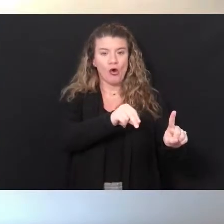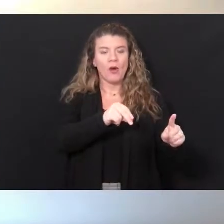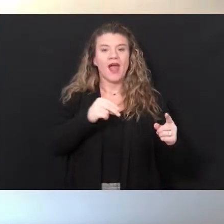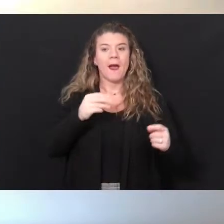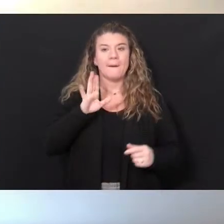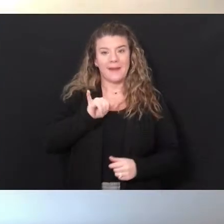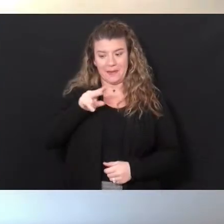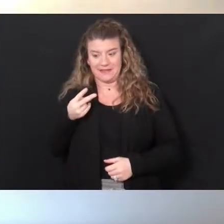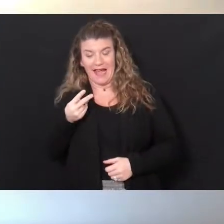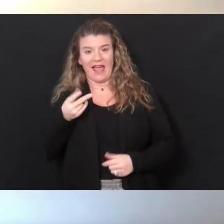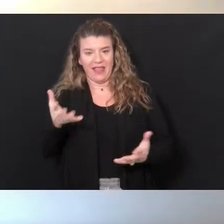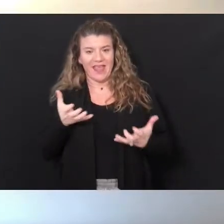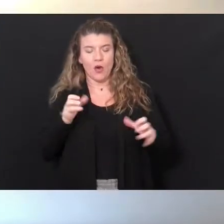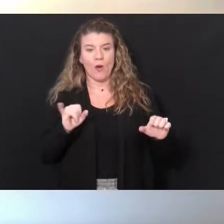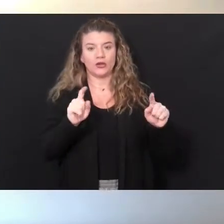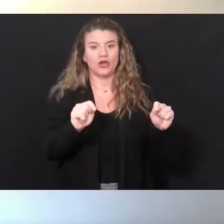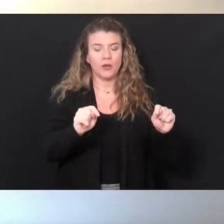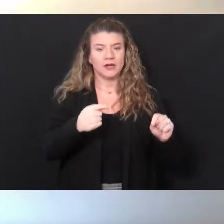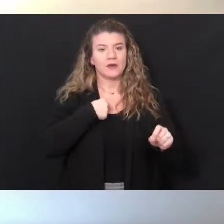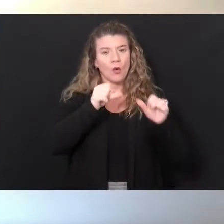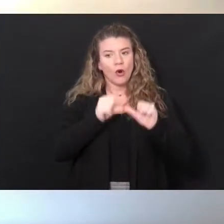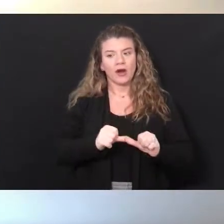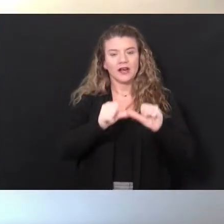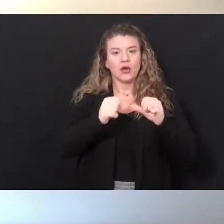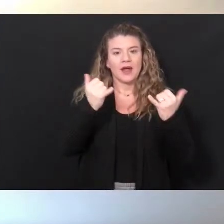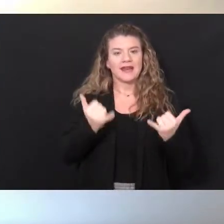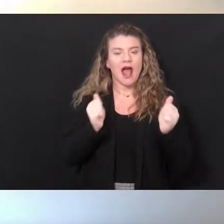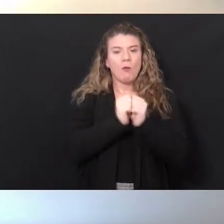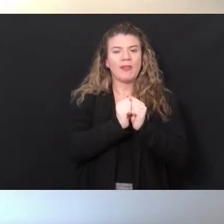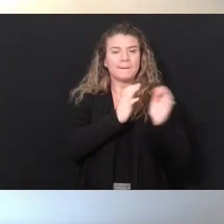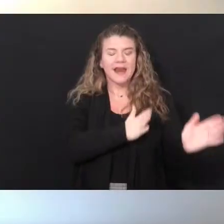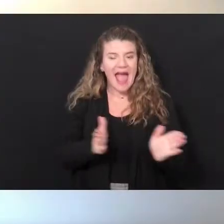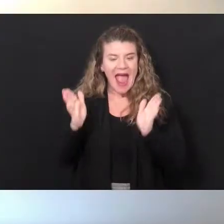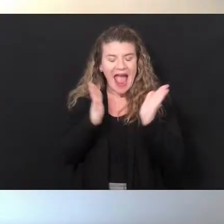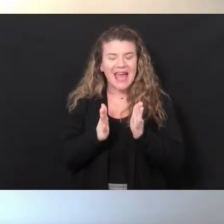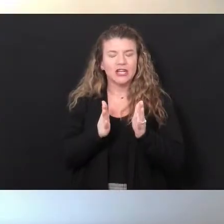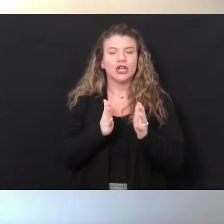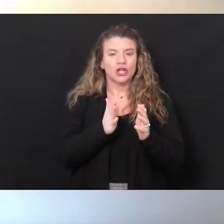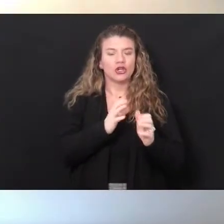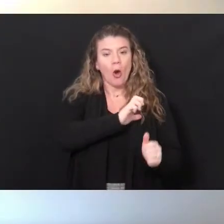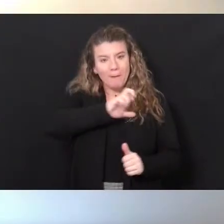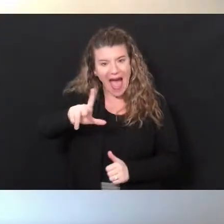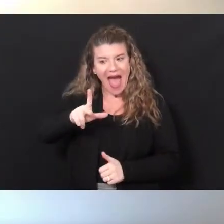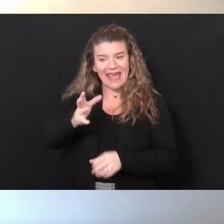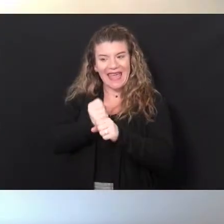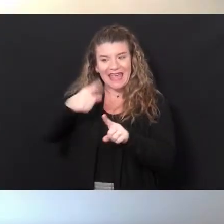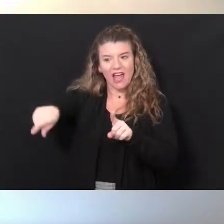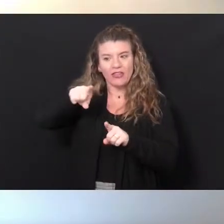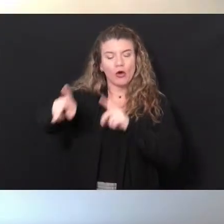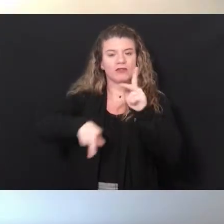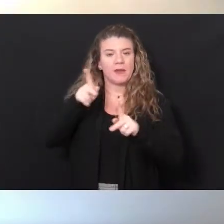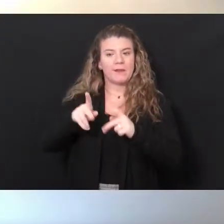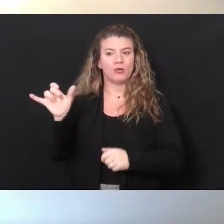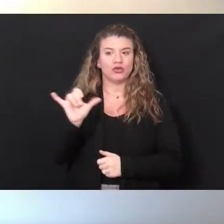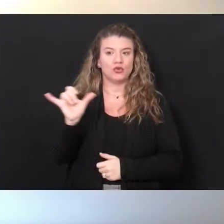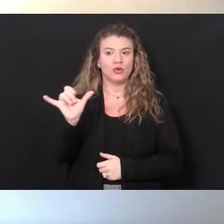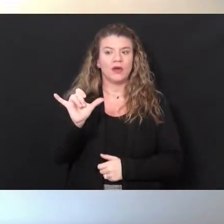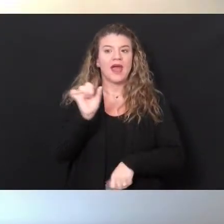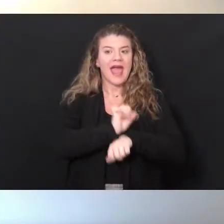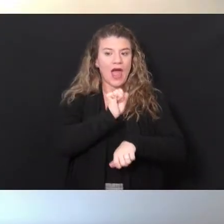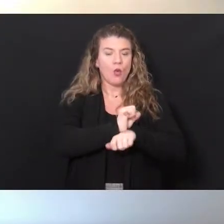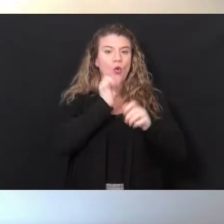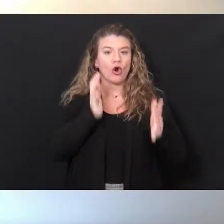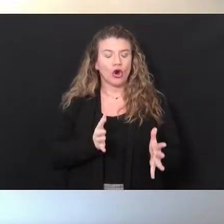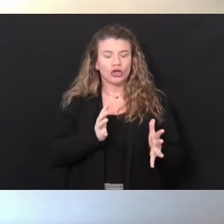take it now. And we are continuing with a maintenance plan, both to get those individuals as well as work to